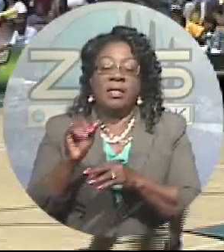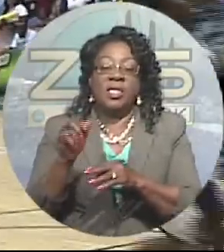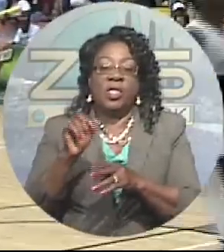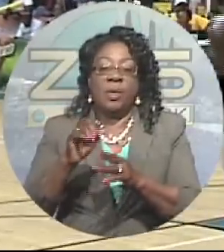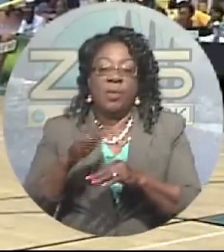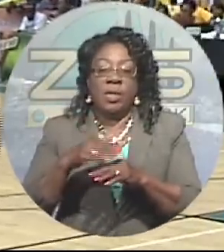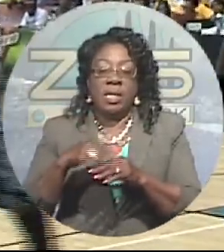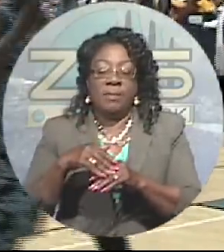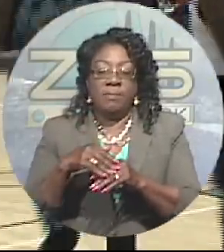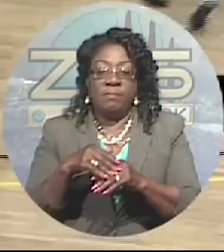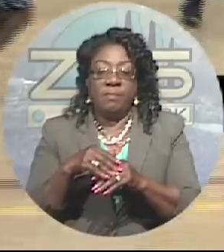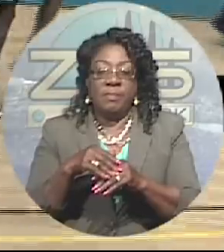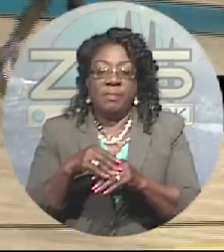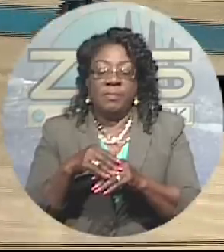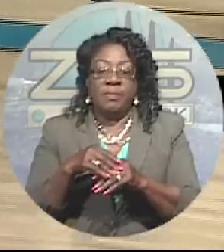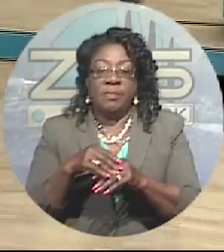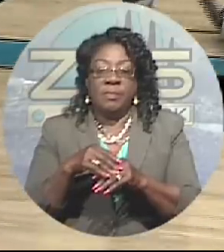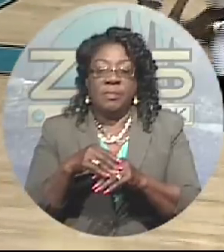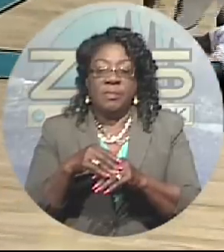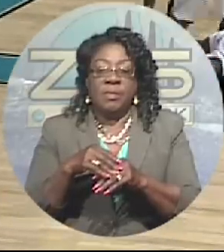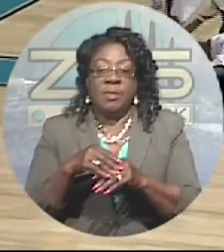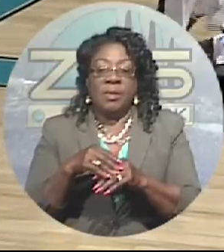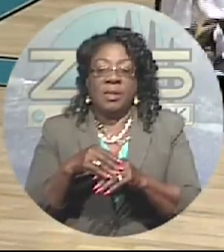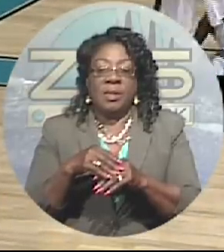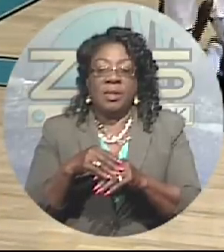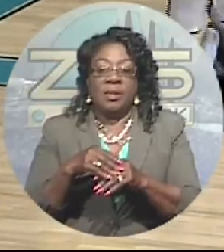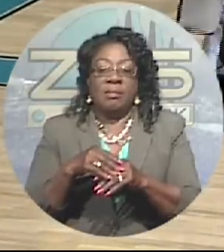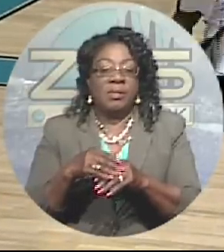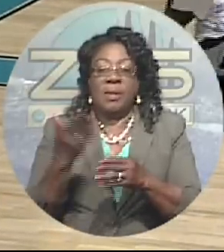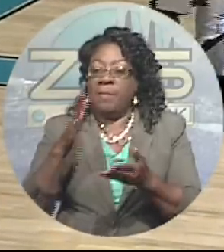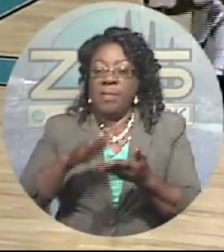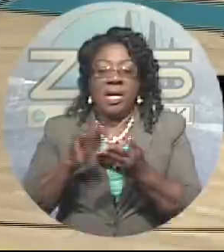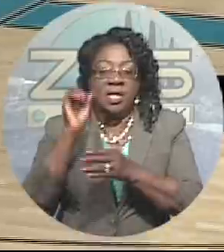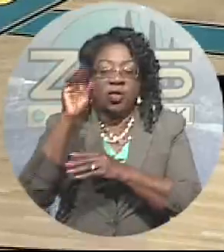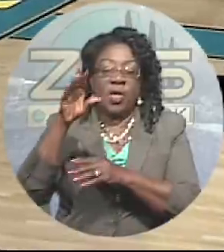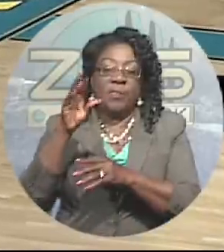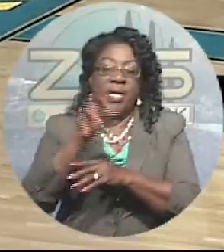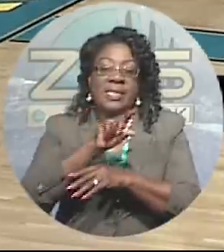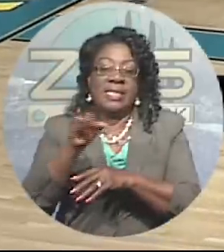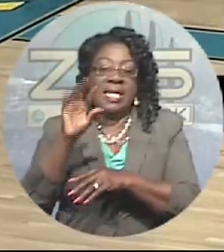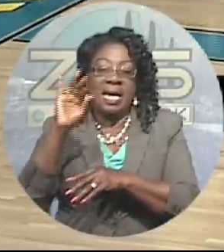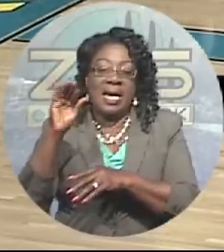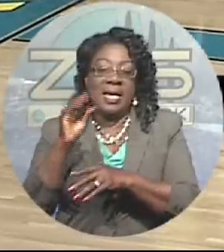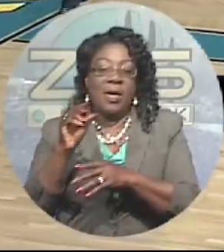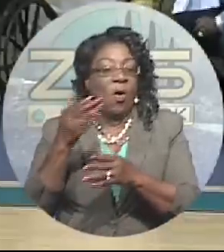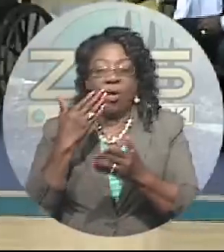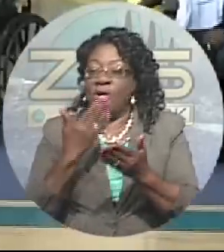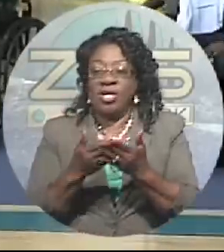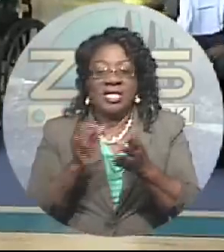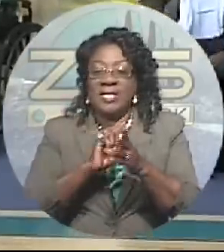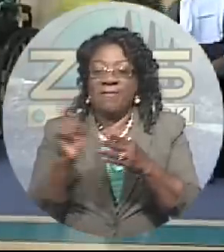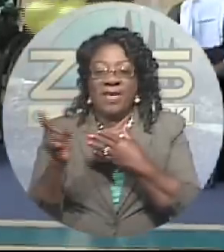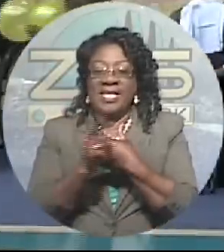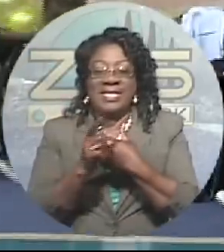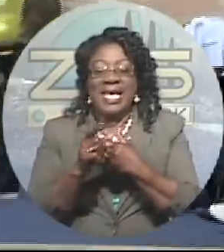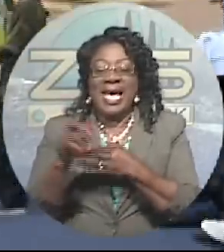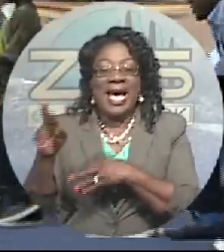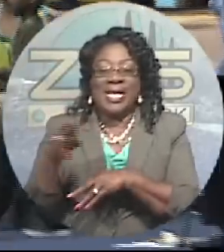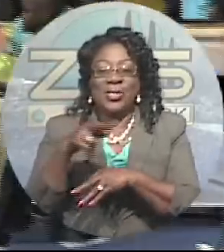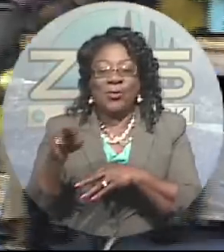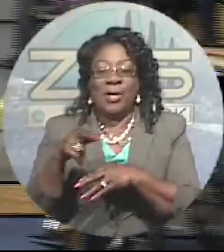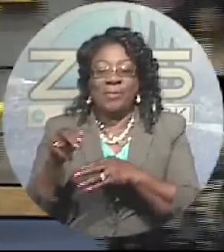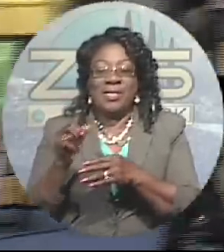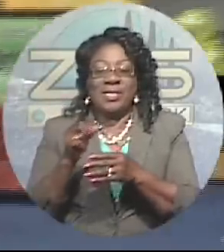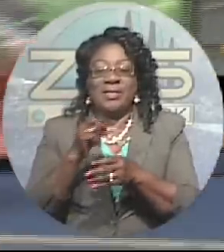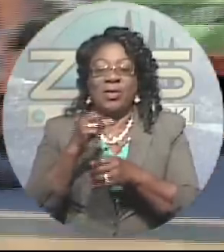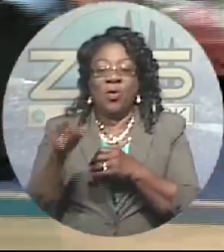tune of 12-zip run. Don't know if you call it bad shot selection by CI or good defense by Tabby as the Rattlers fail to score for